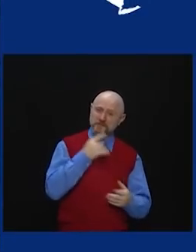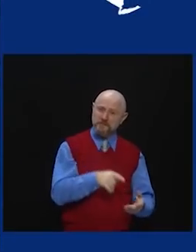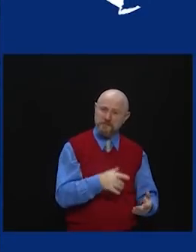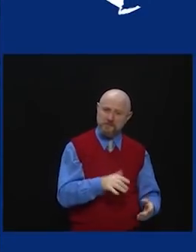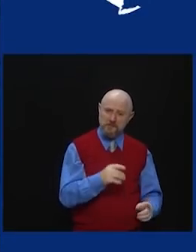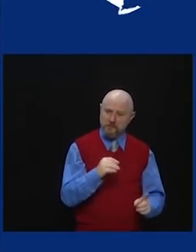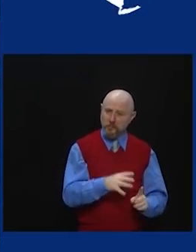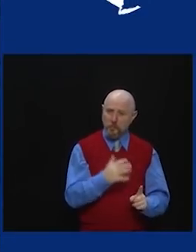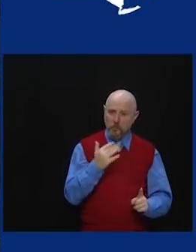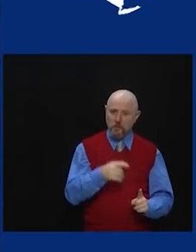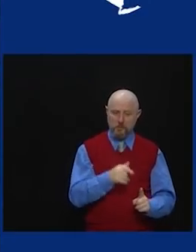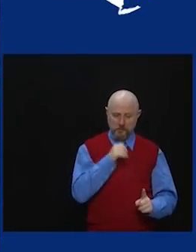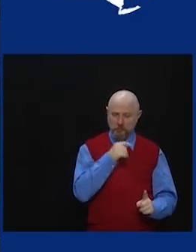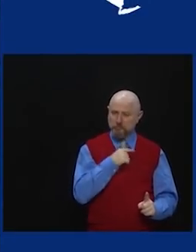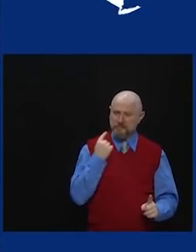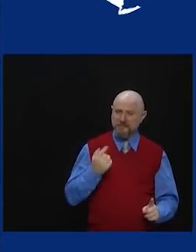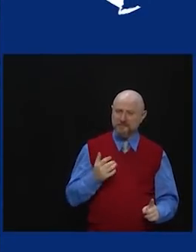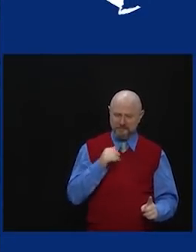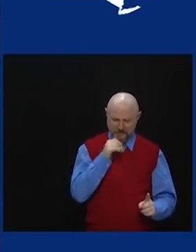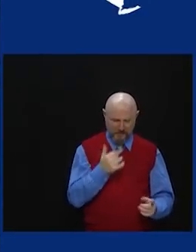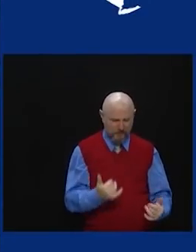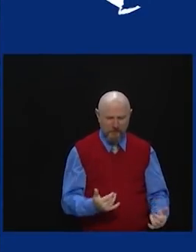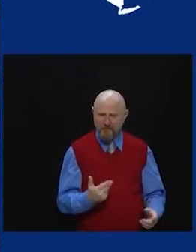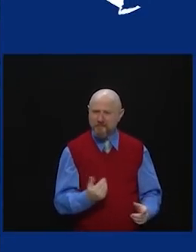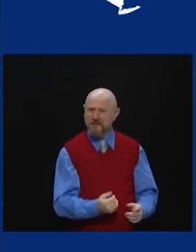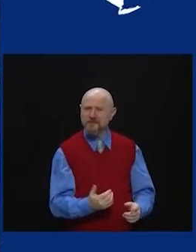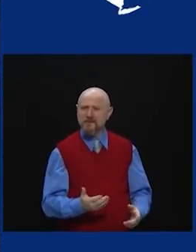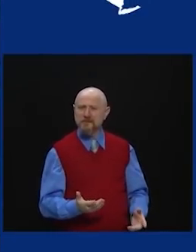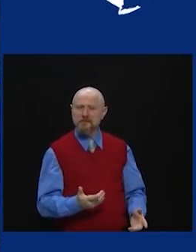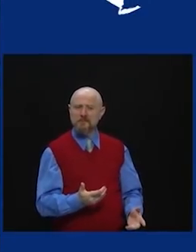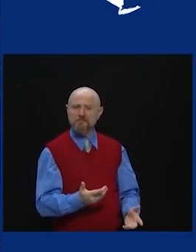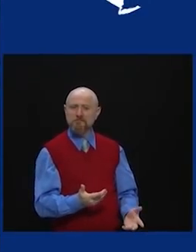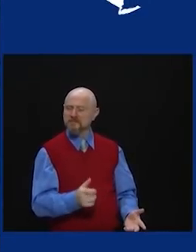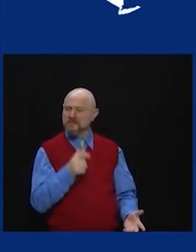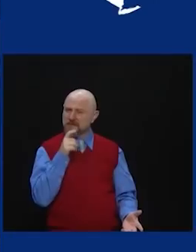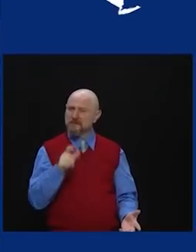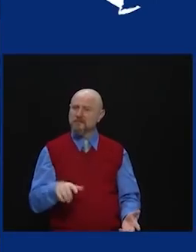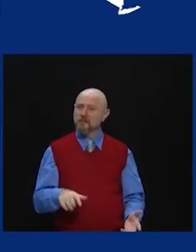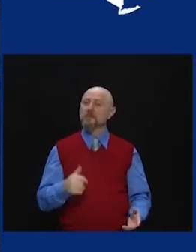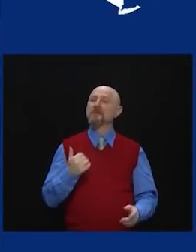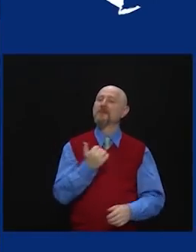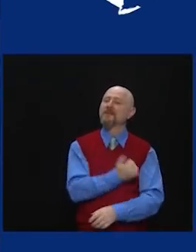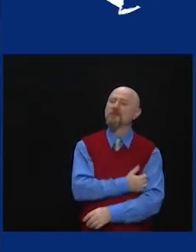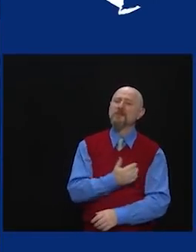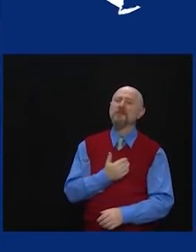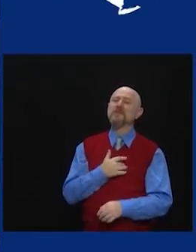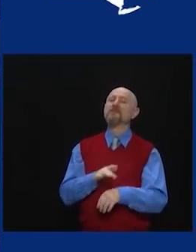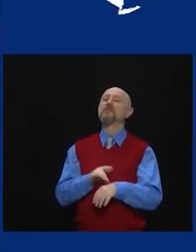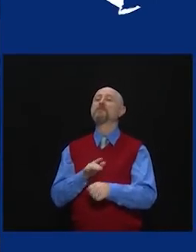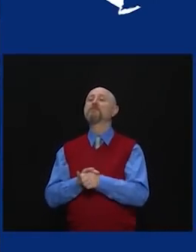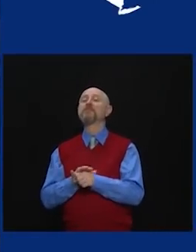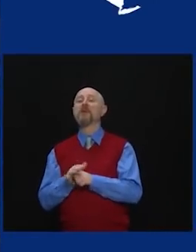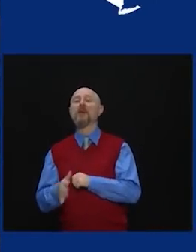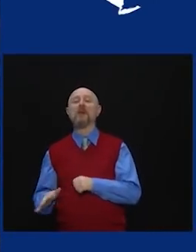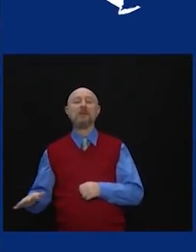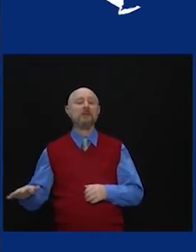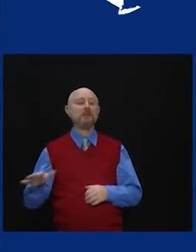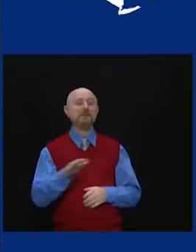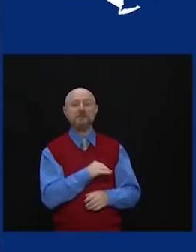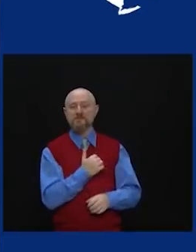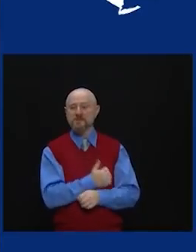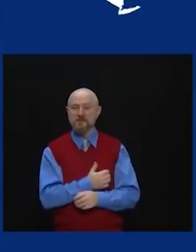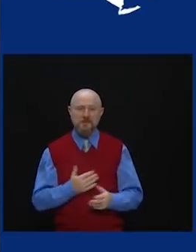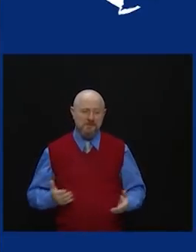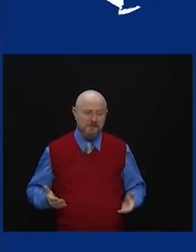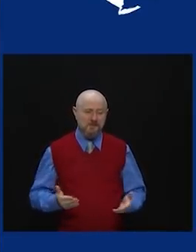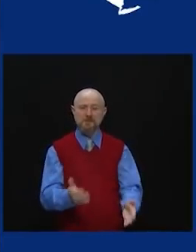right now. It does not have to be. Plenty of vaccinations available. Let's get the kids vaccinated. Dr. Bassett?